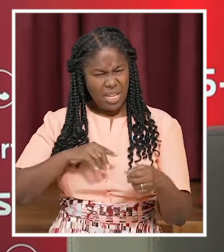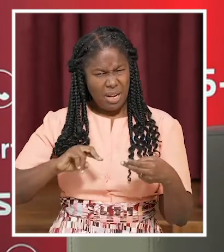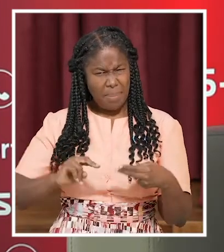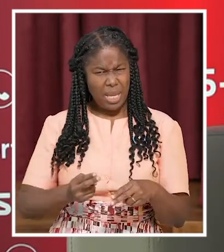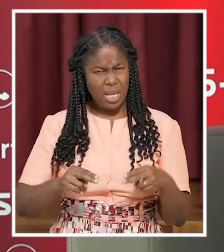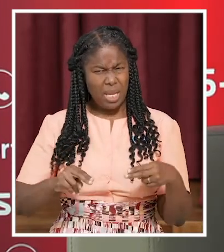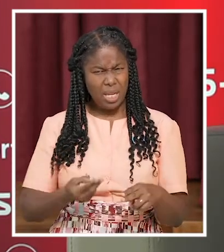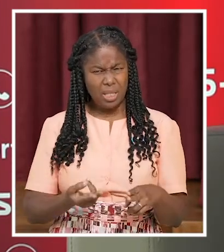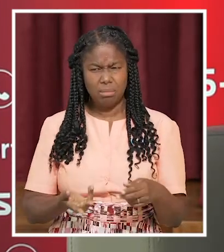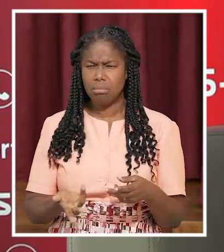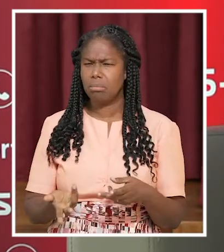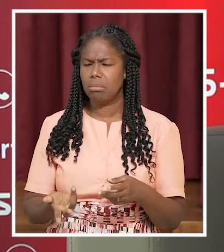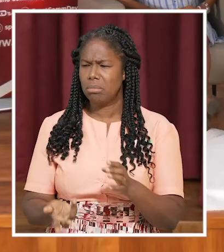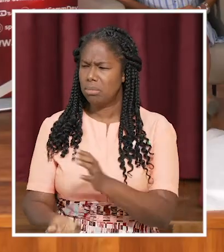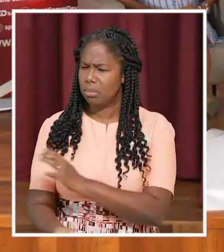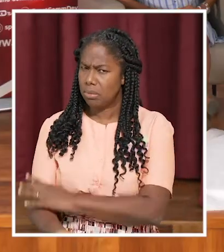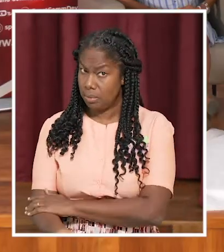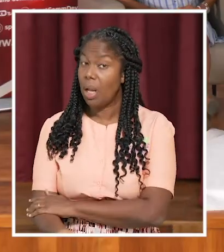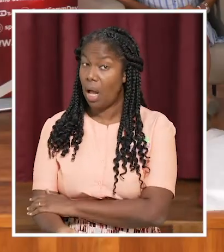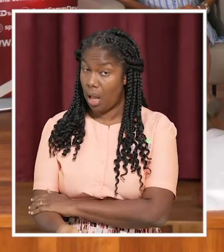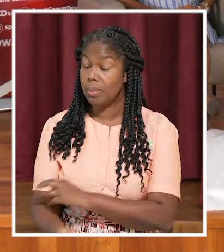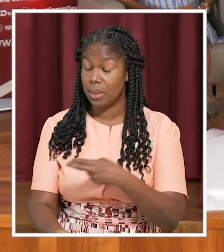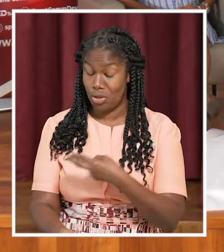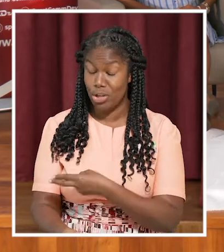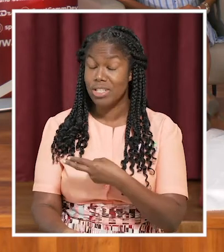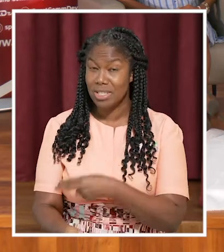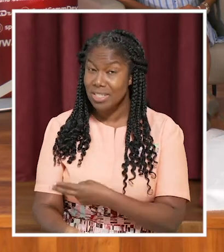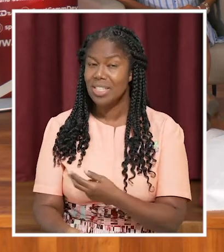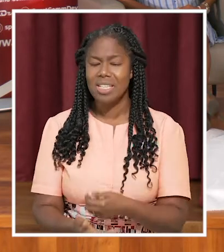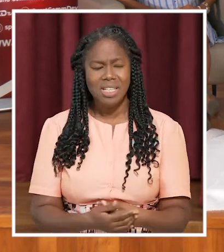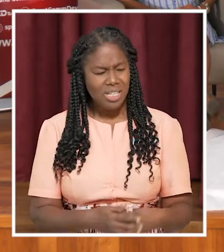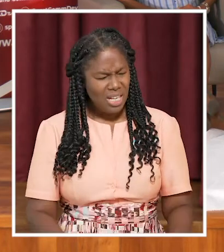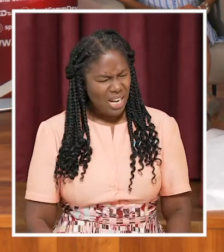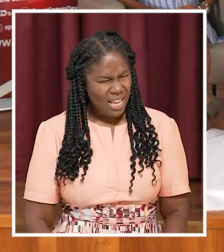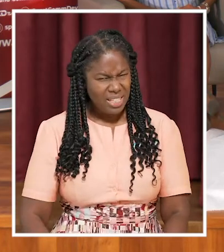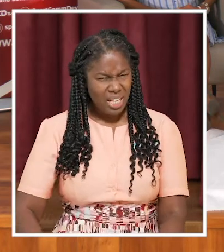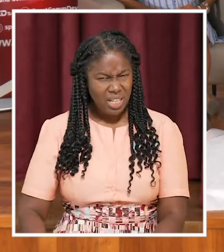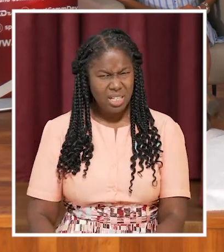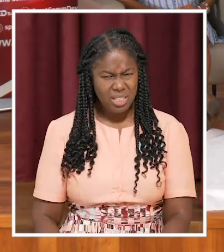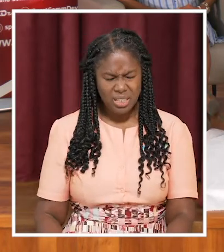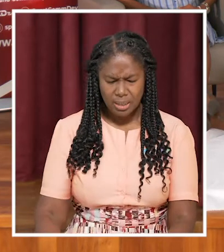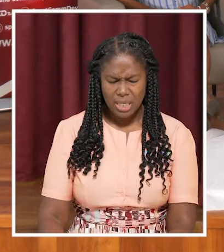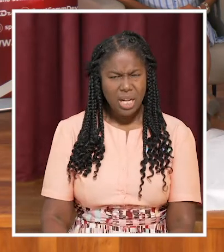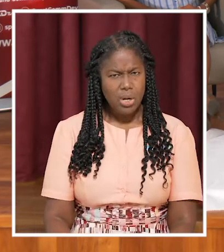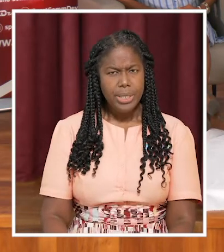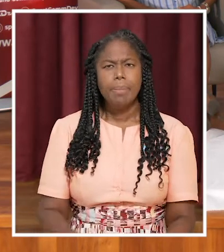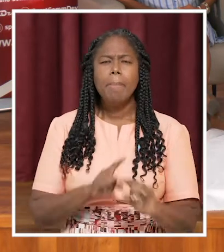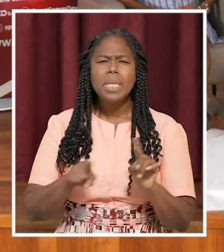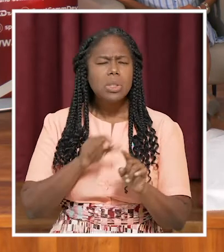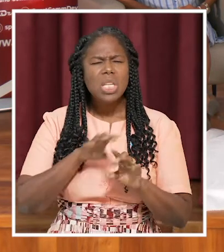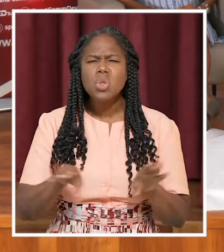get any pain, per se. So your mind is controlling what is happening to your body. Because it's physiological as well. And you know, you